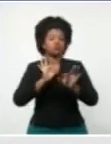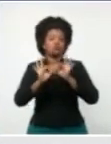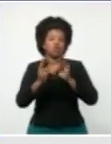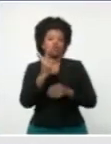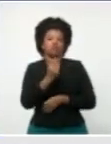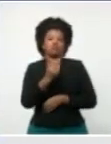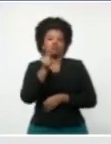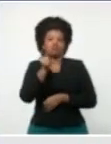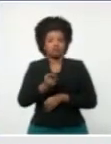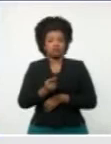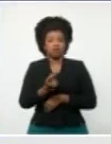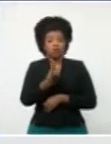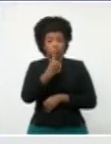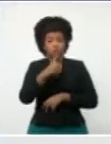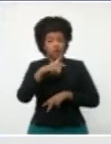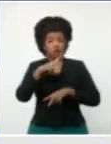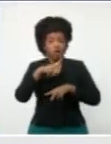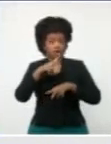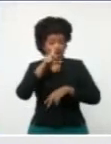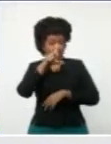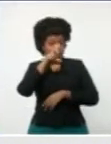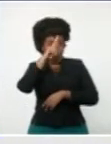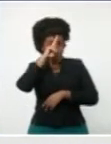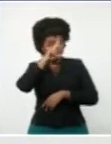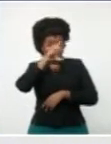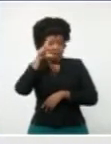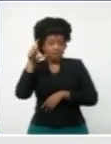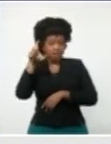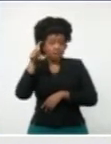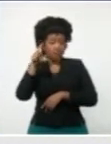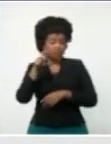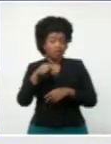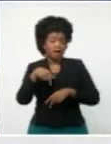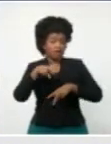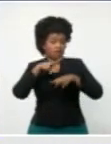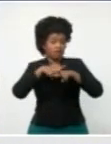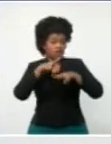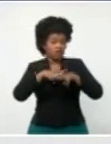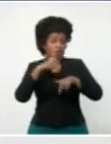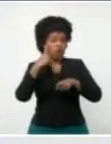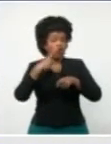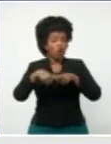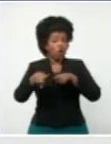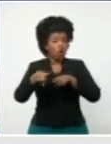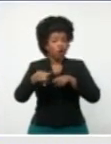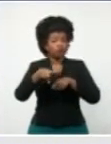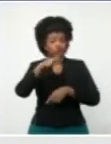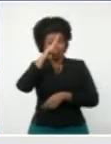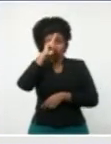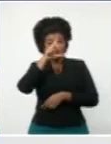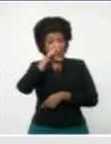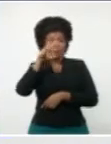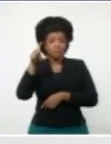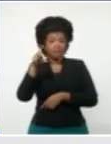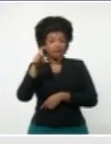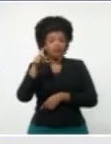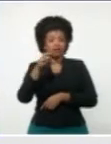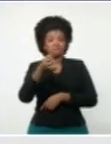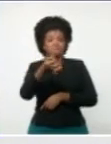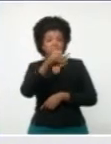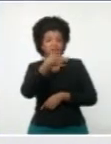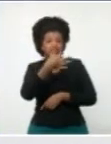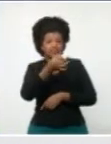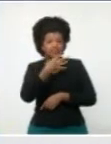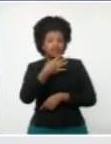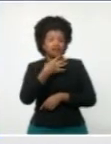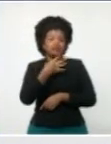85% of the diagnosed patients. This is a favorable indicator because, as unlike the two previous